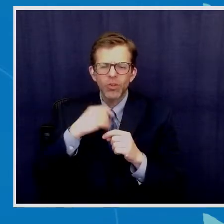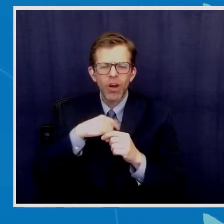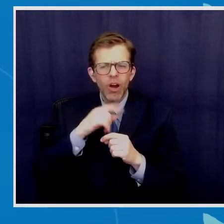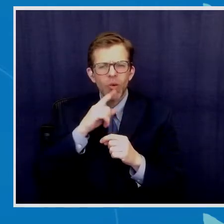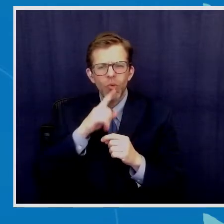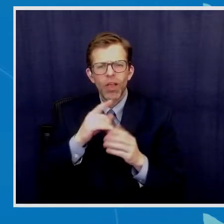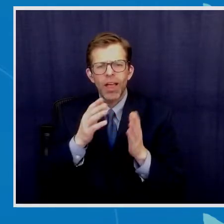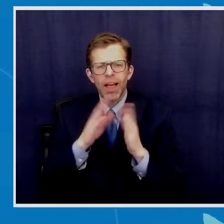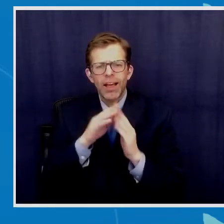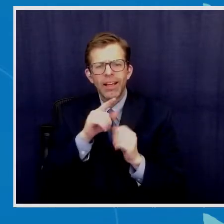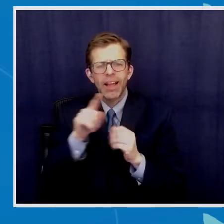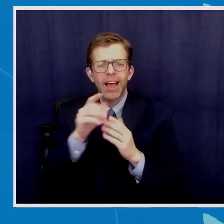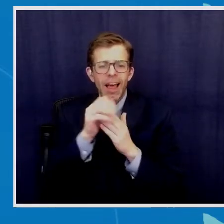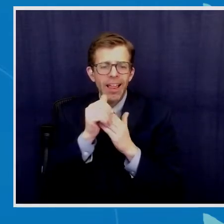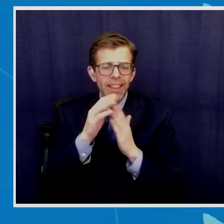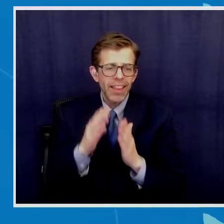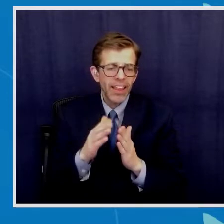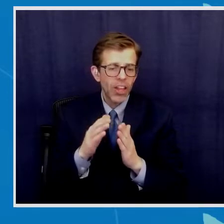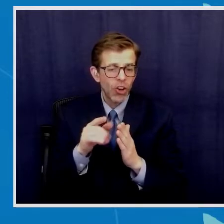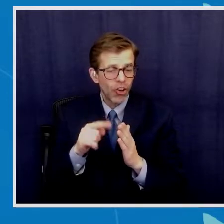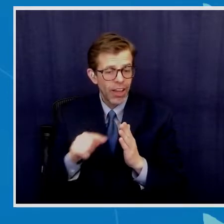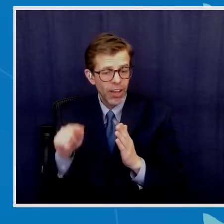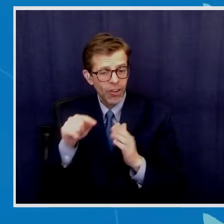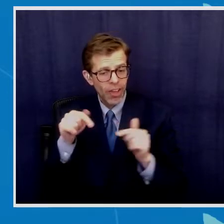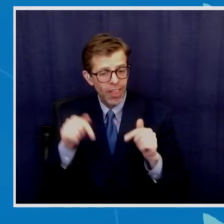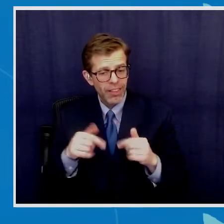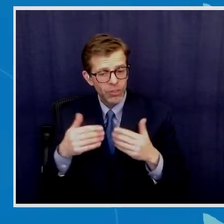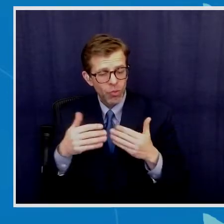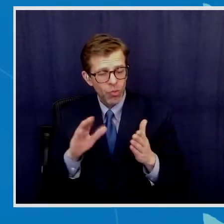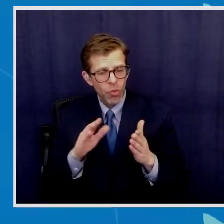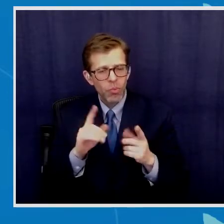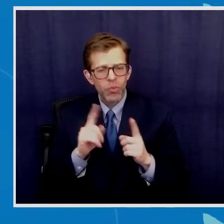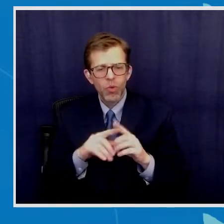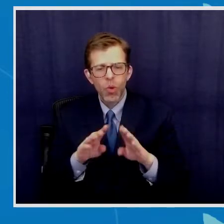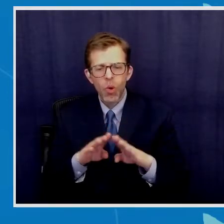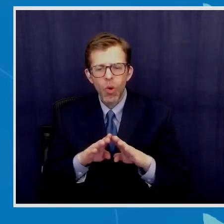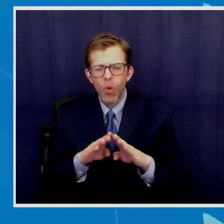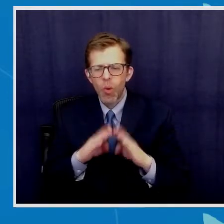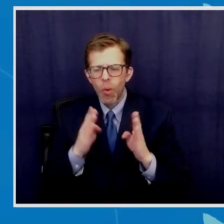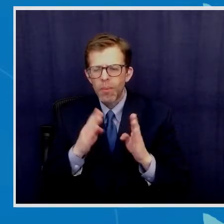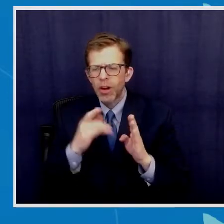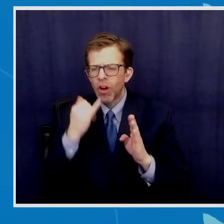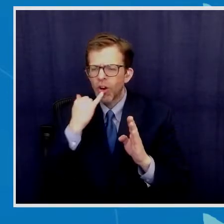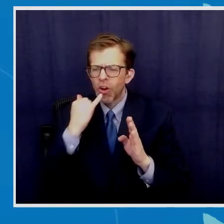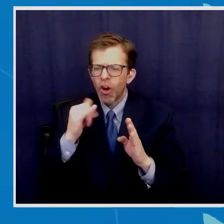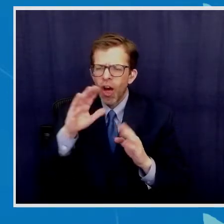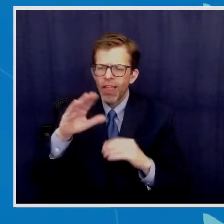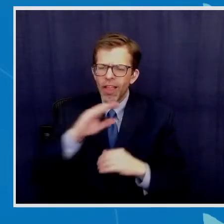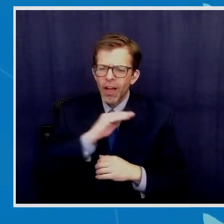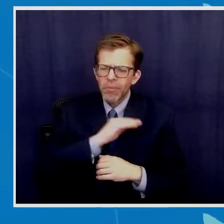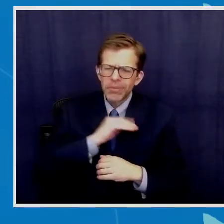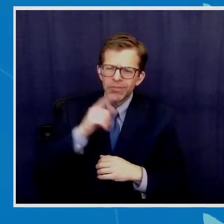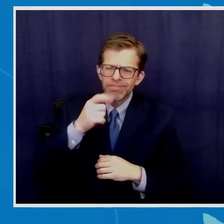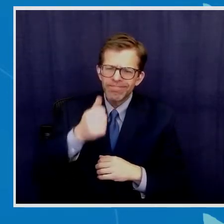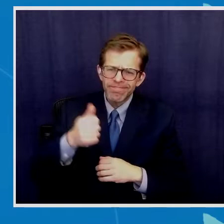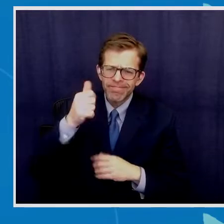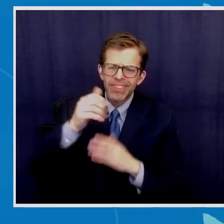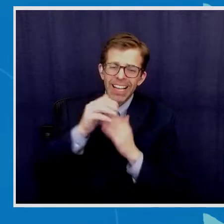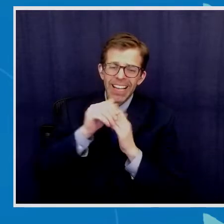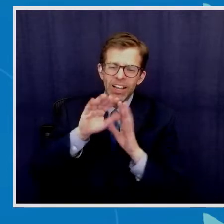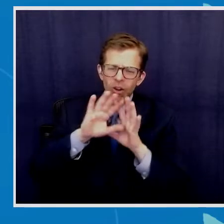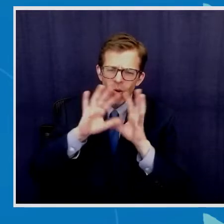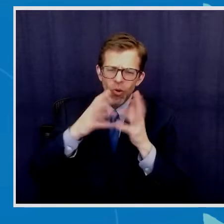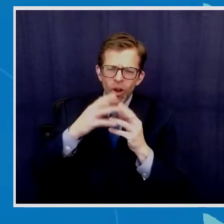the leaders that are here in this room to call upon their ministry and to call upon to the other leaders worldwide.